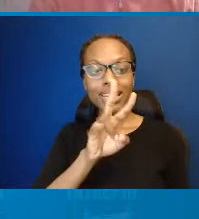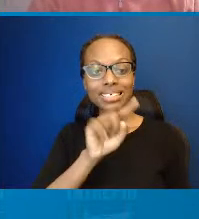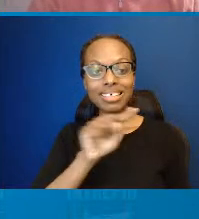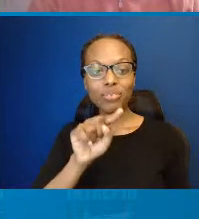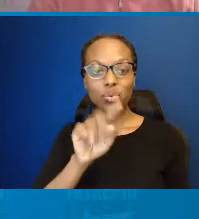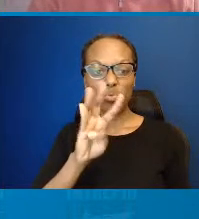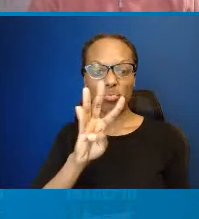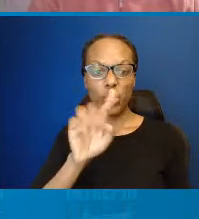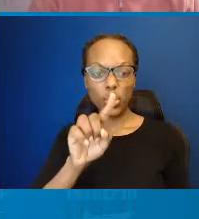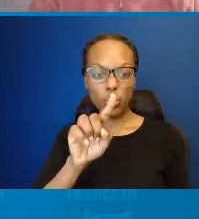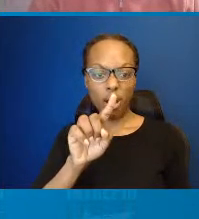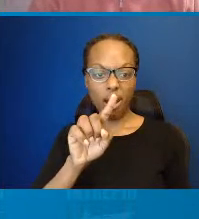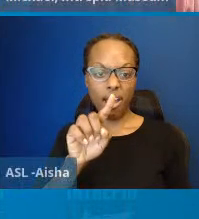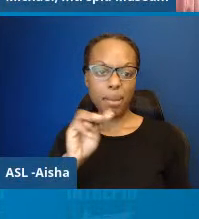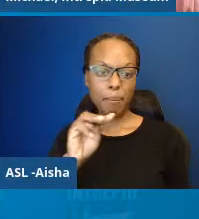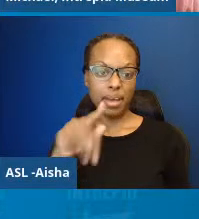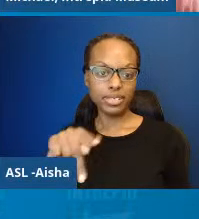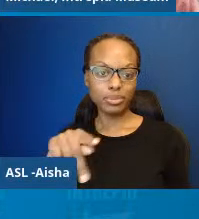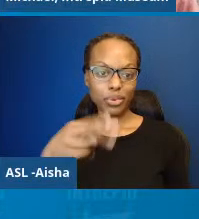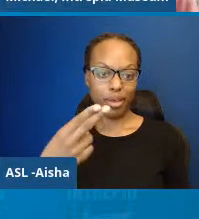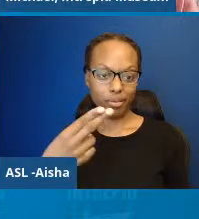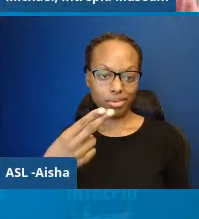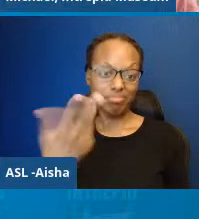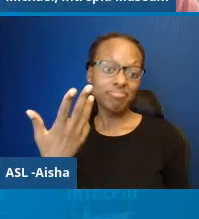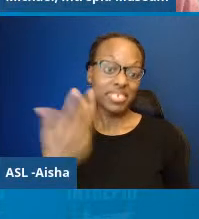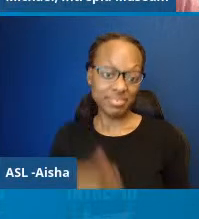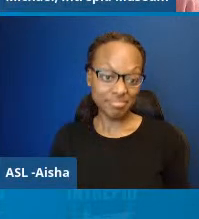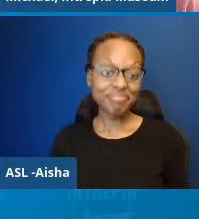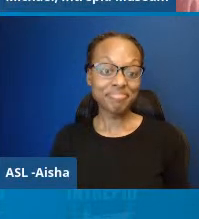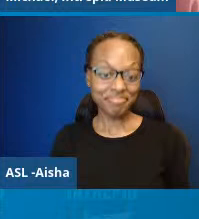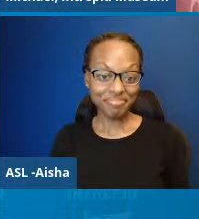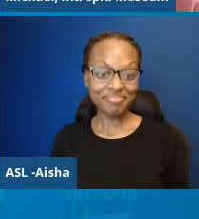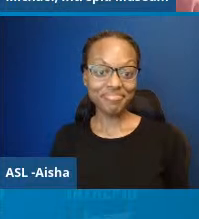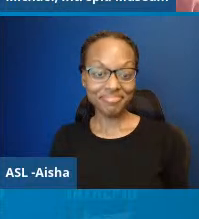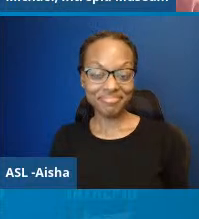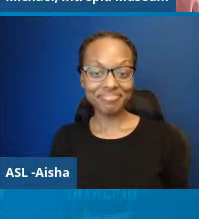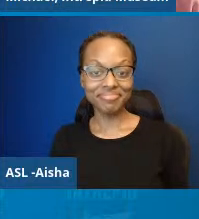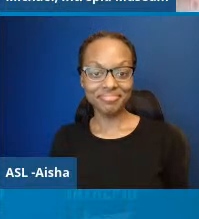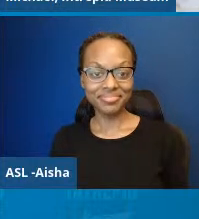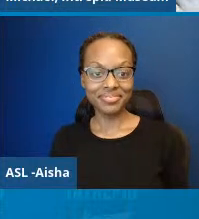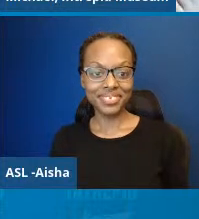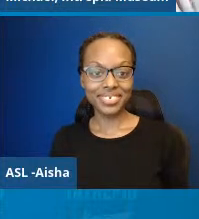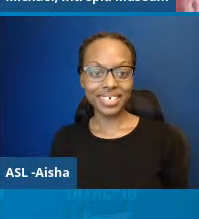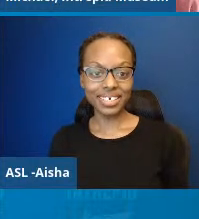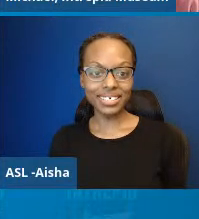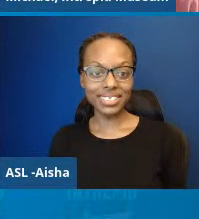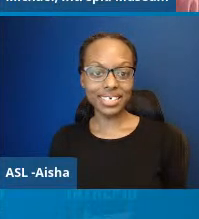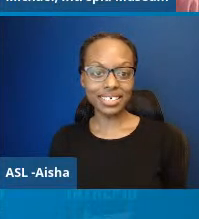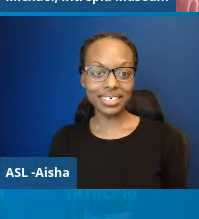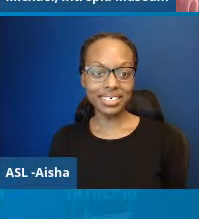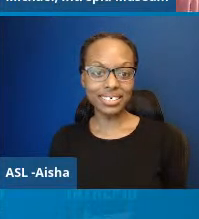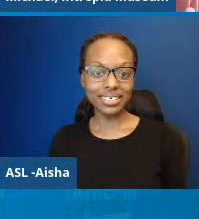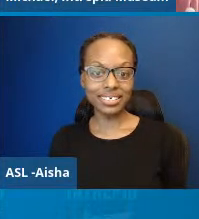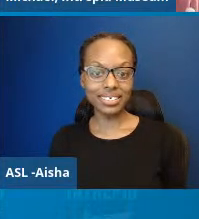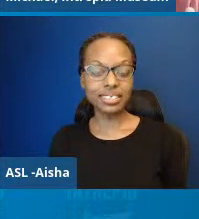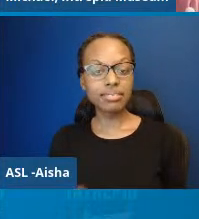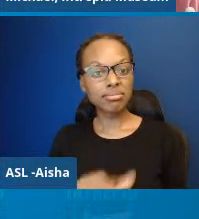it. Great question. All right. So let's talk about some other